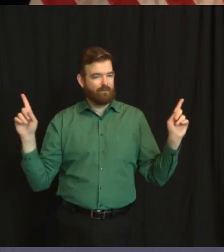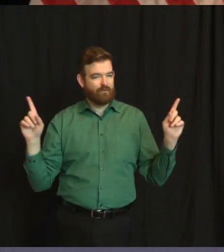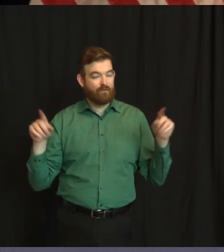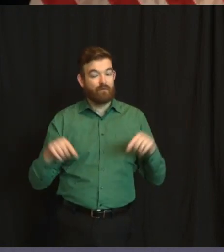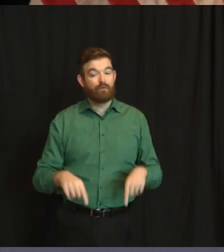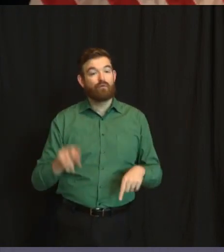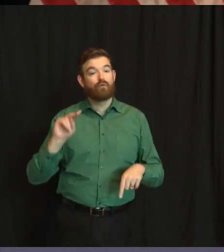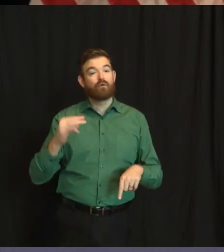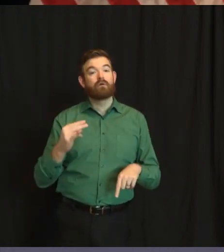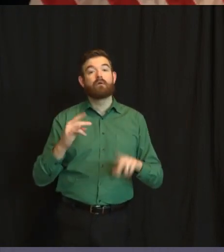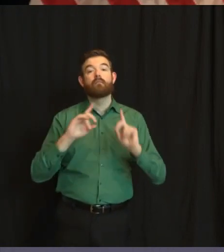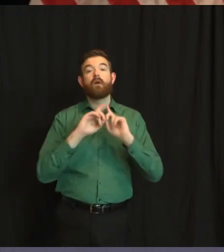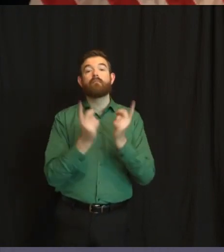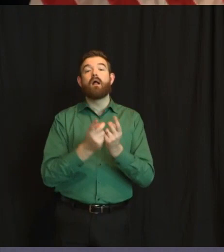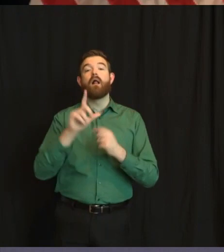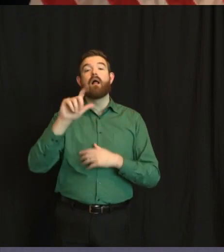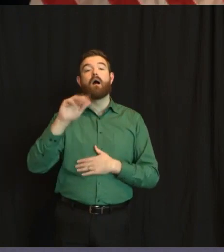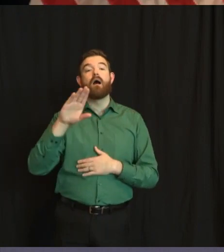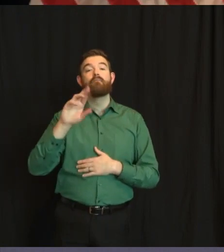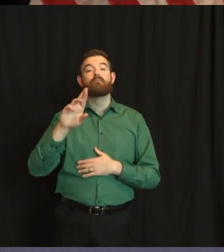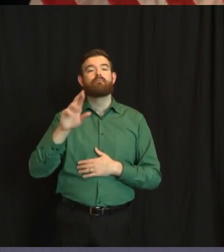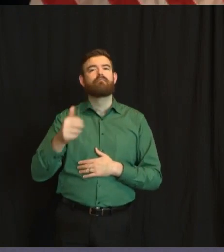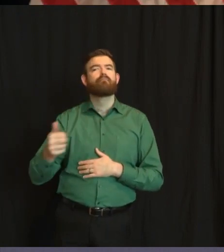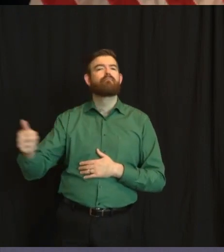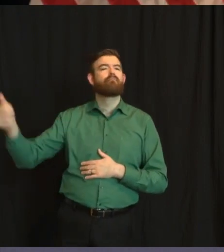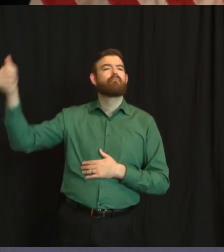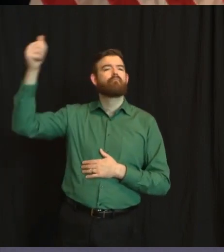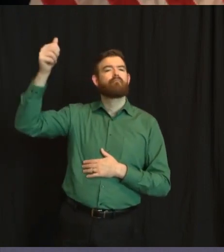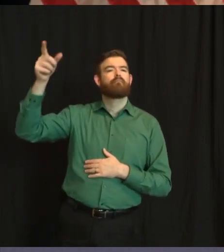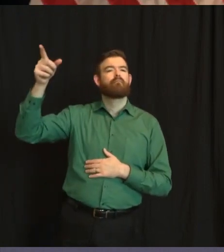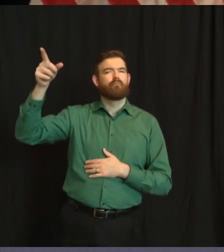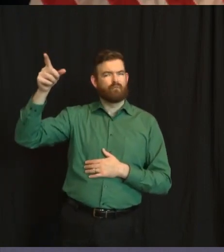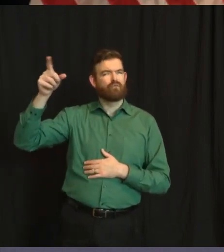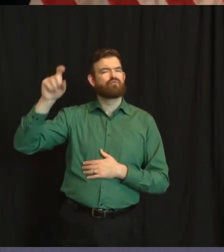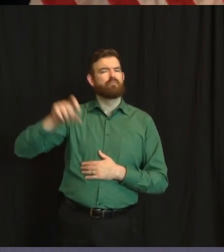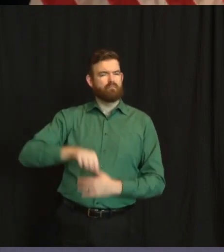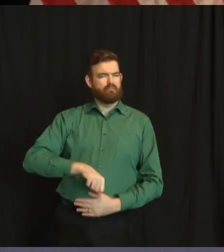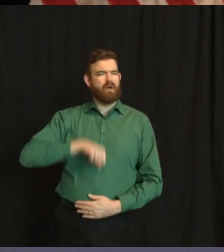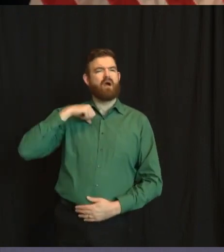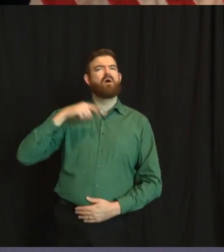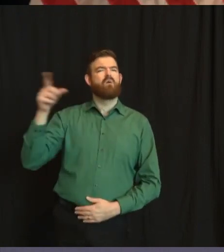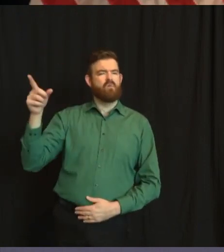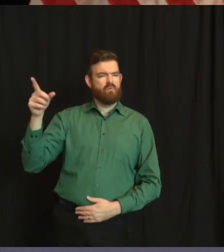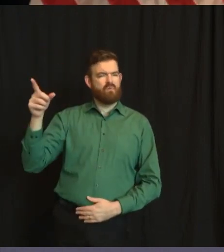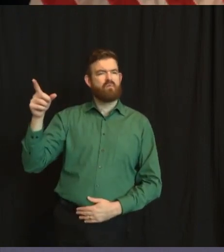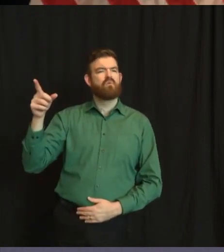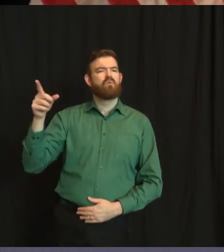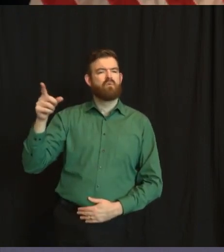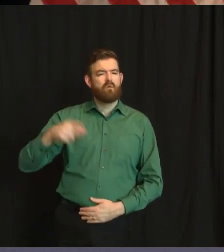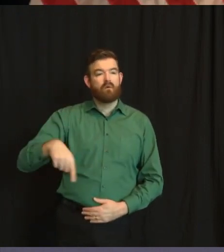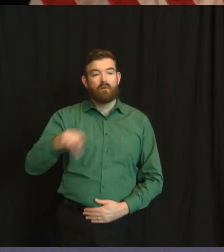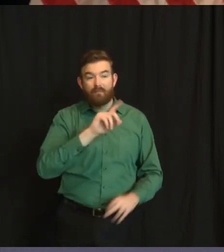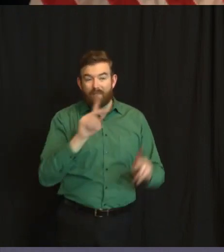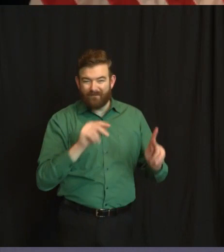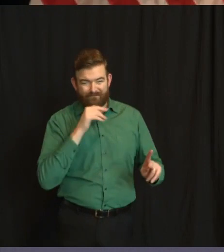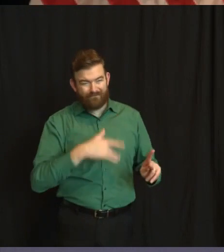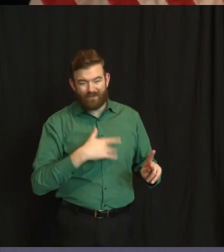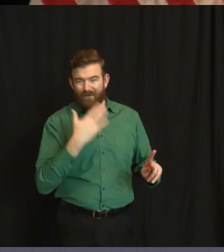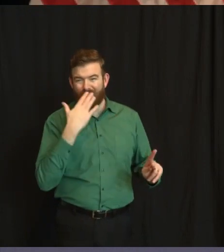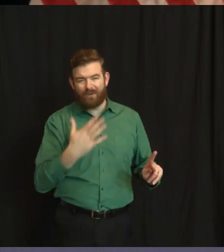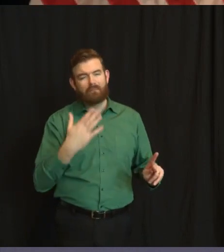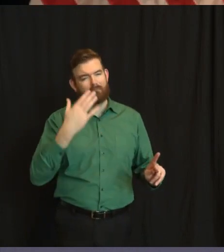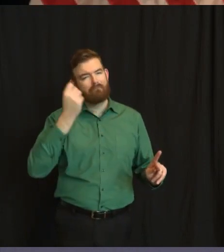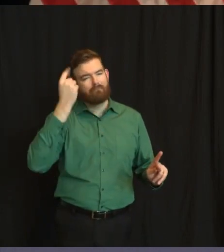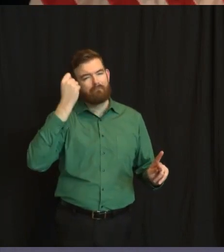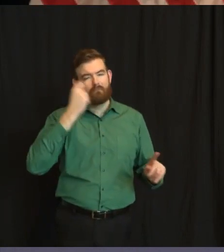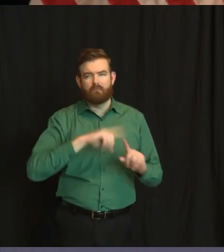Saro Angelo and their whole squad, should be very proud of that. Again, that doesn't make you feel any better if you haven't got through yet, but we looked at other